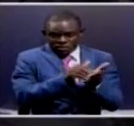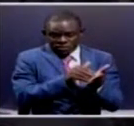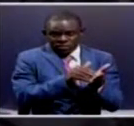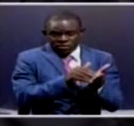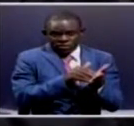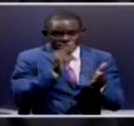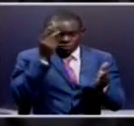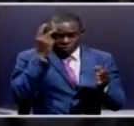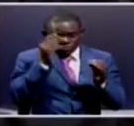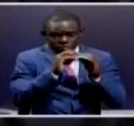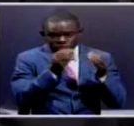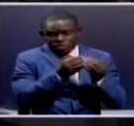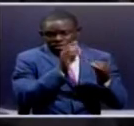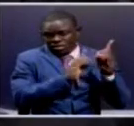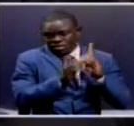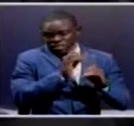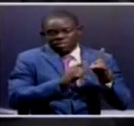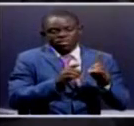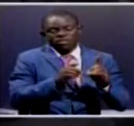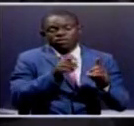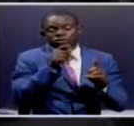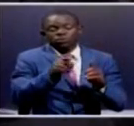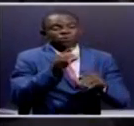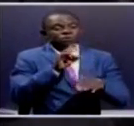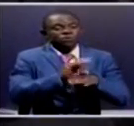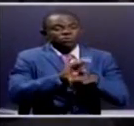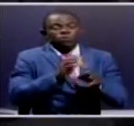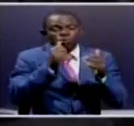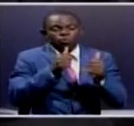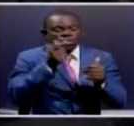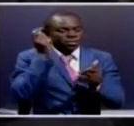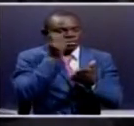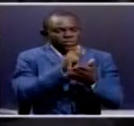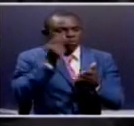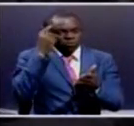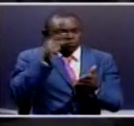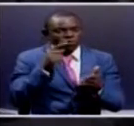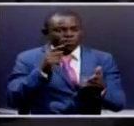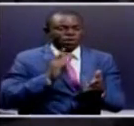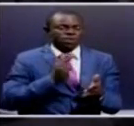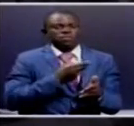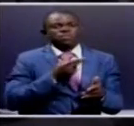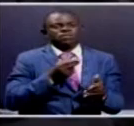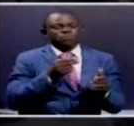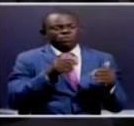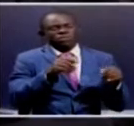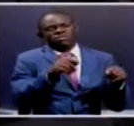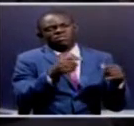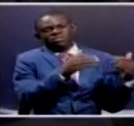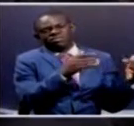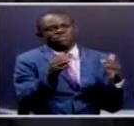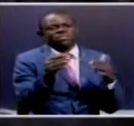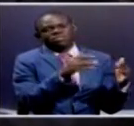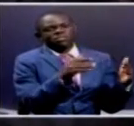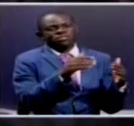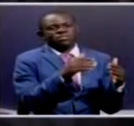church. 4, the issue of the transparency of the bank account for the national dialogue. So we wrote to the